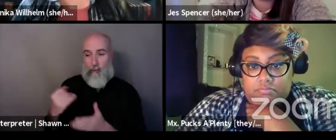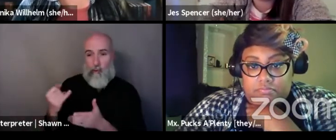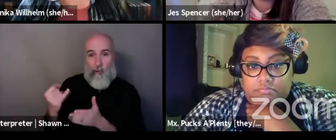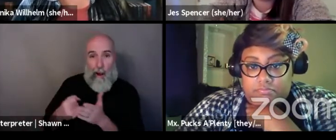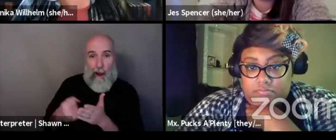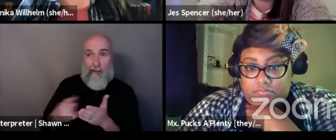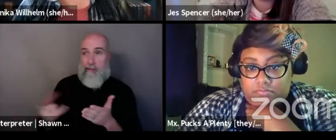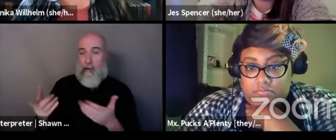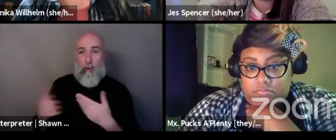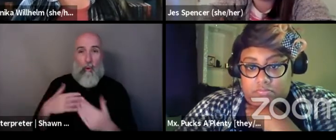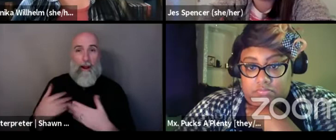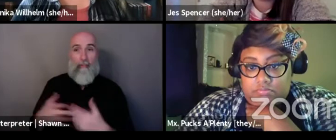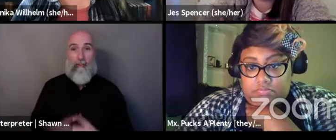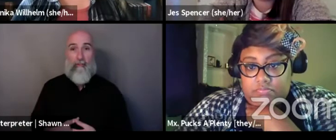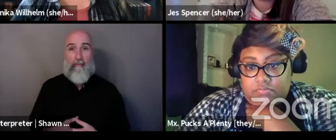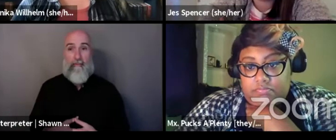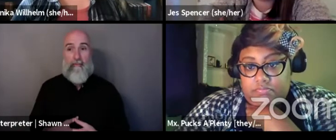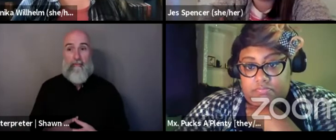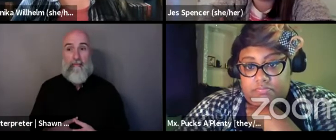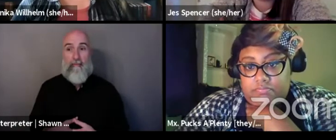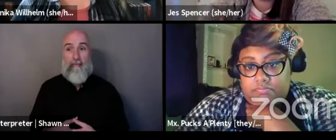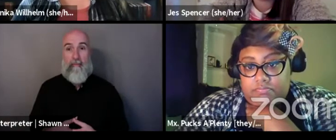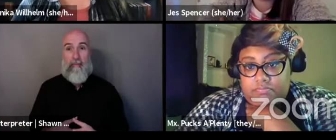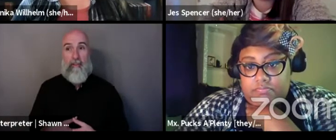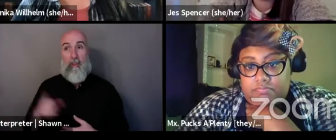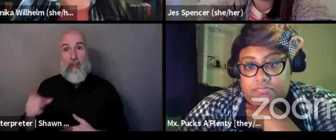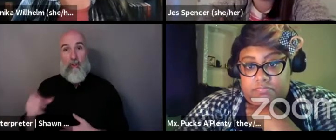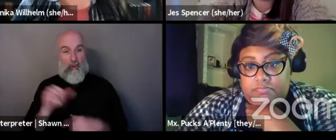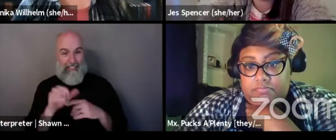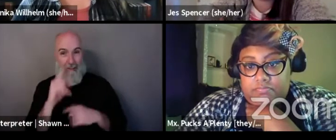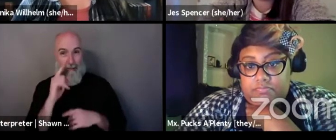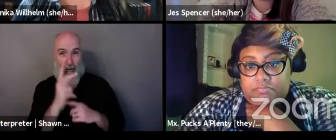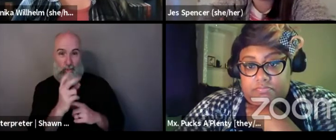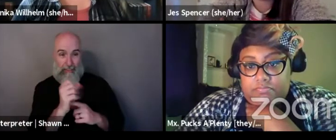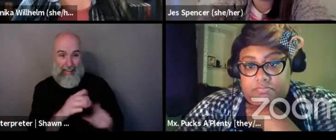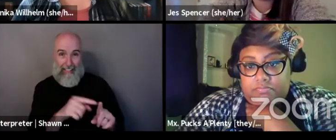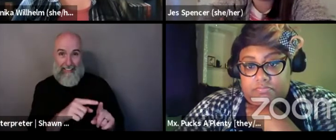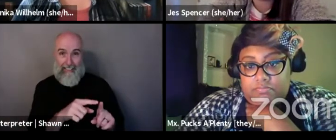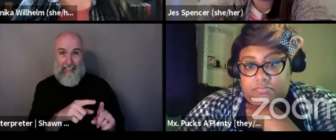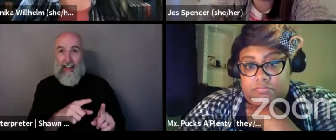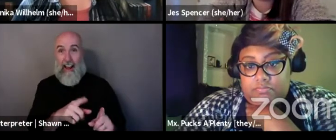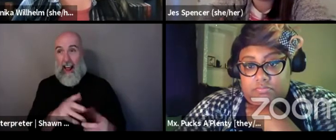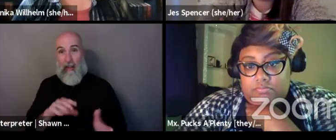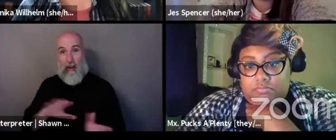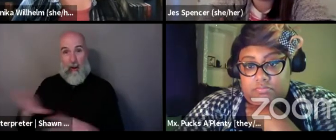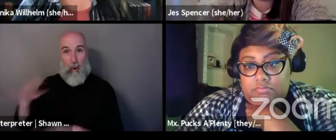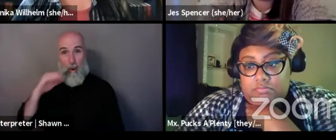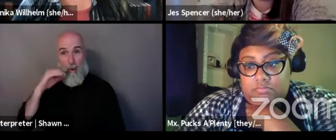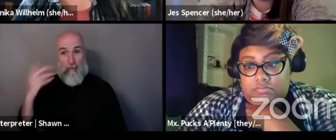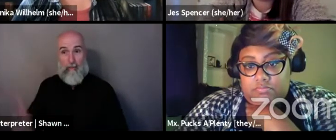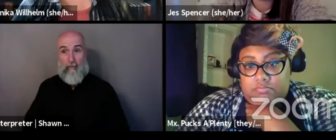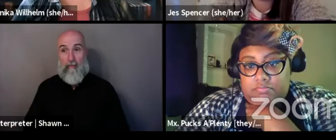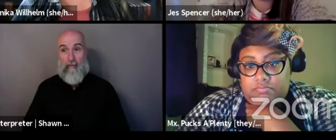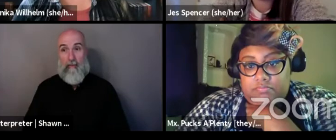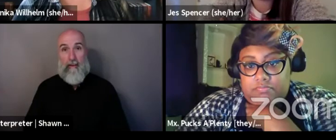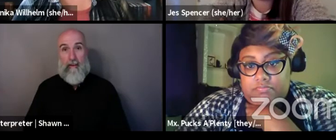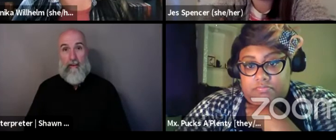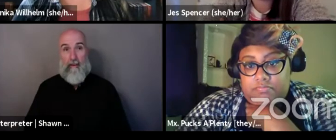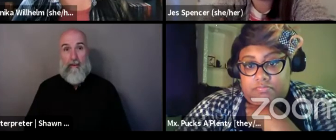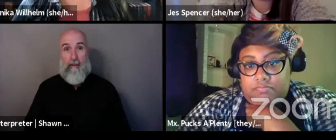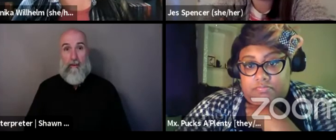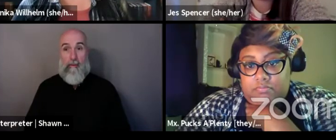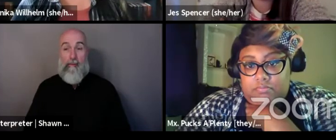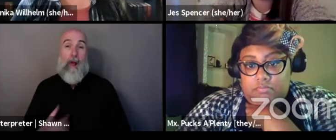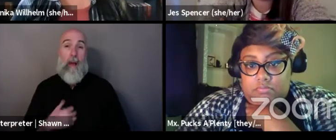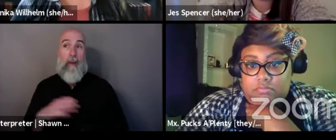and a whatever, so that you can sing for 2 seconds and then put the kid back in the car. Oh my God. I mean, I've done